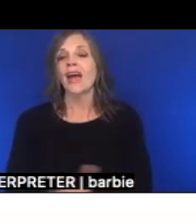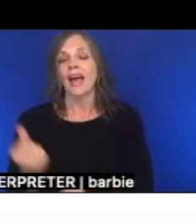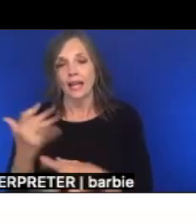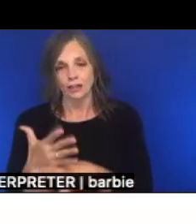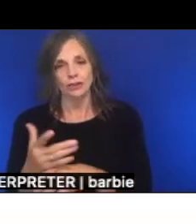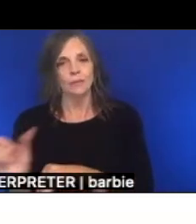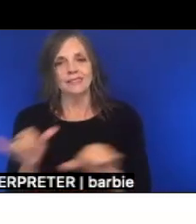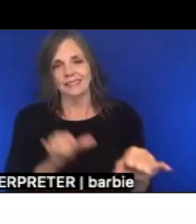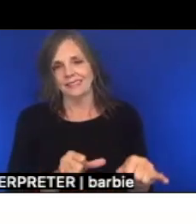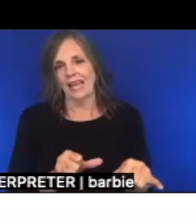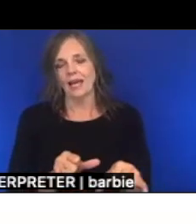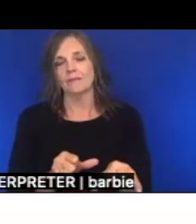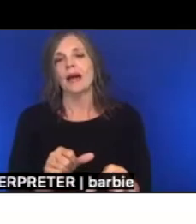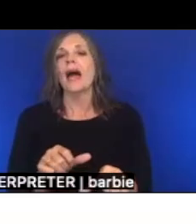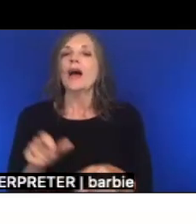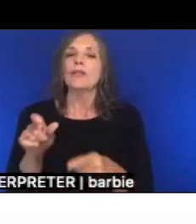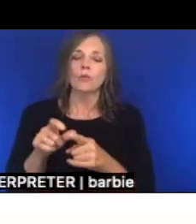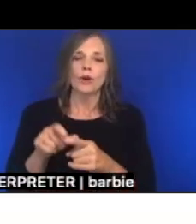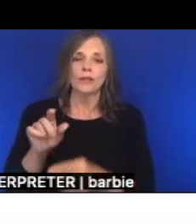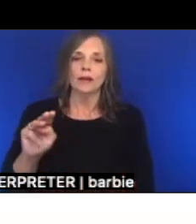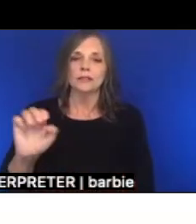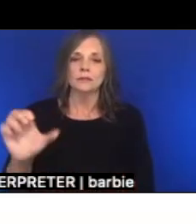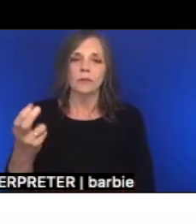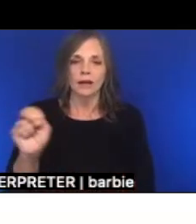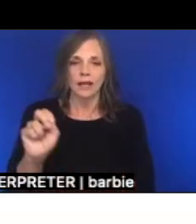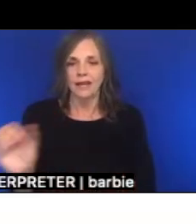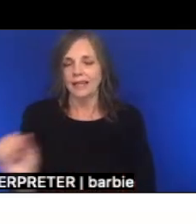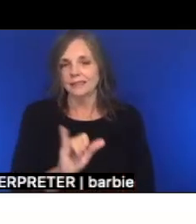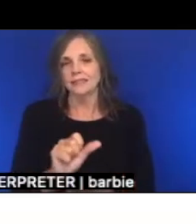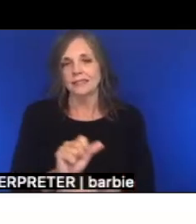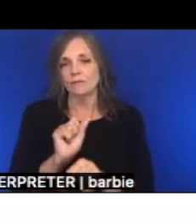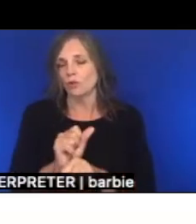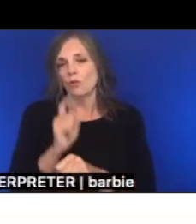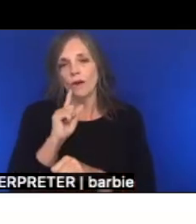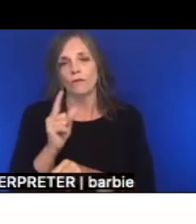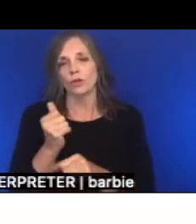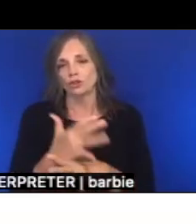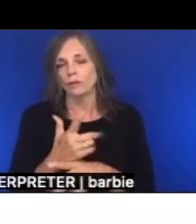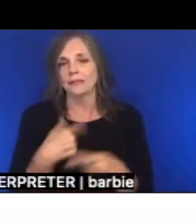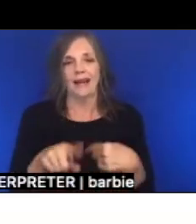machen. And that's why, like, there are no declinations, for instance. There are no